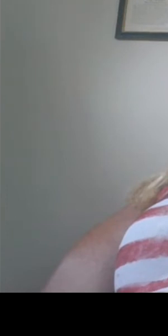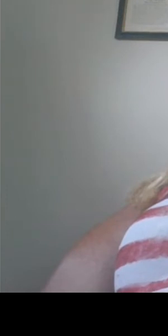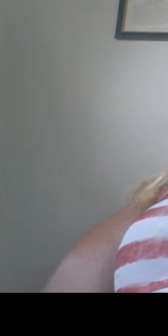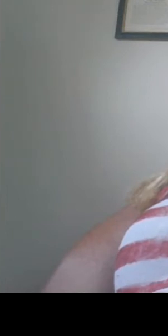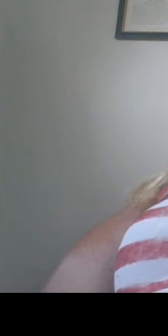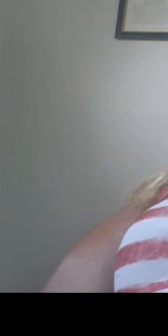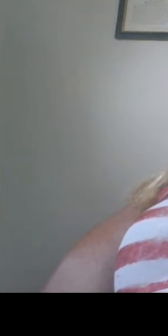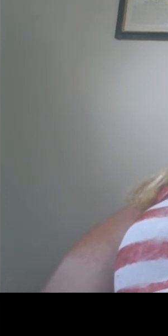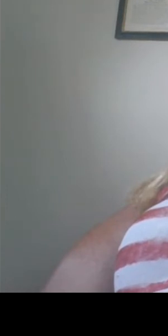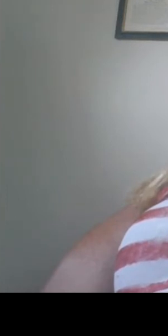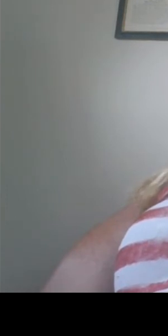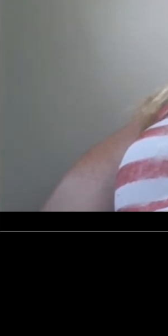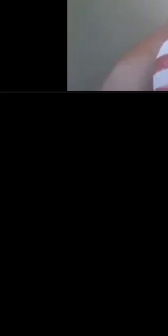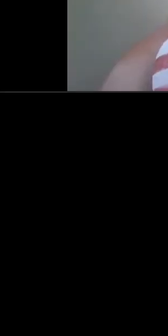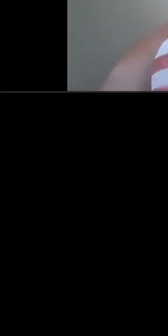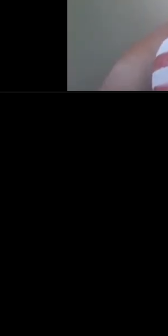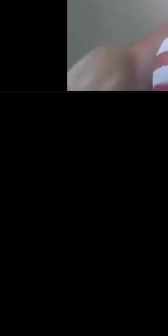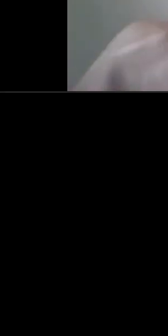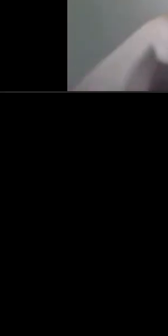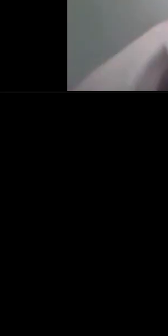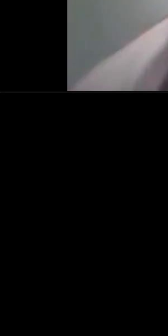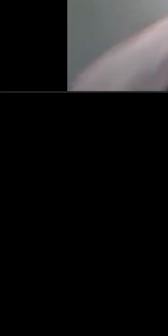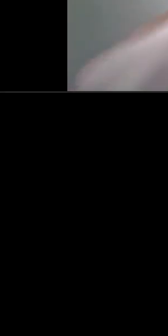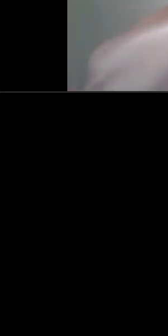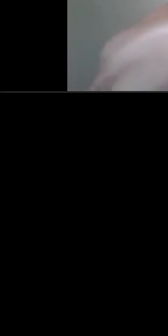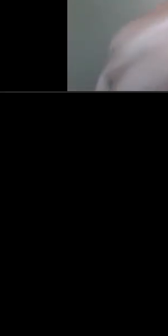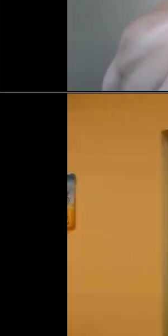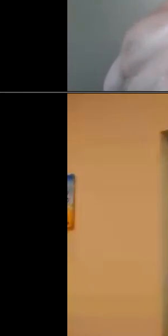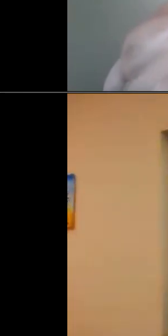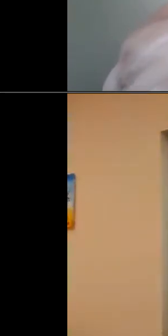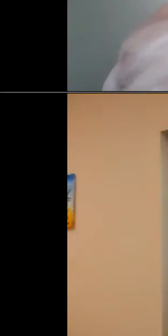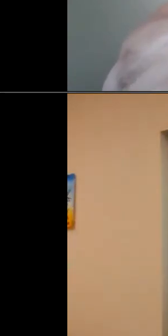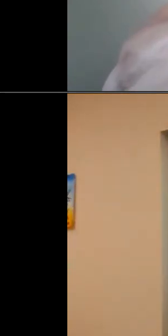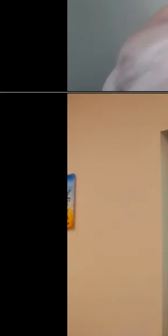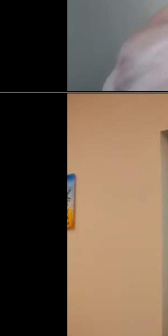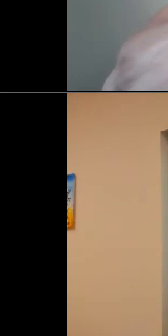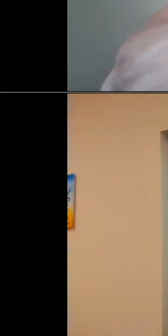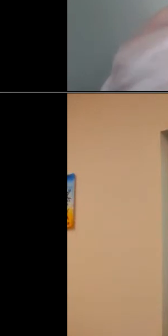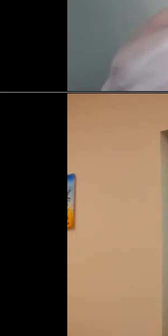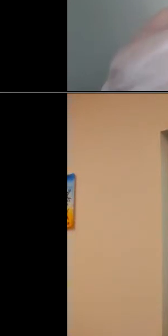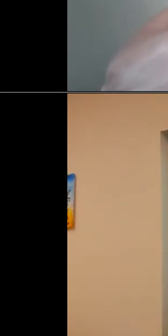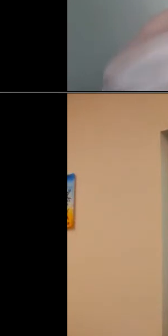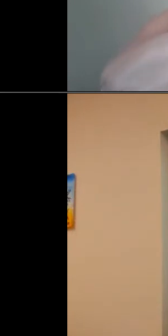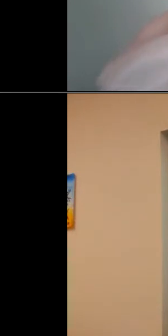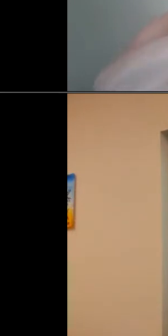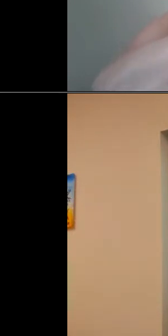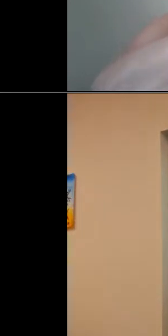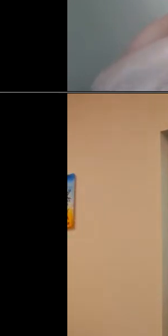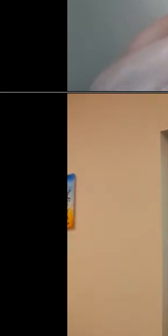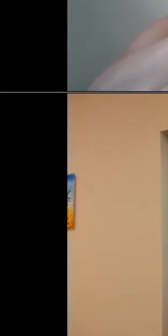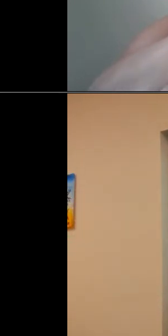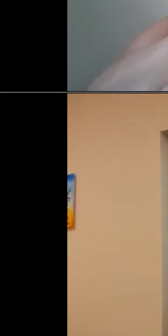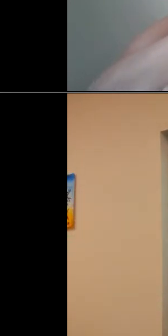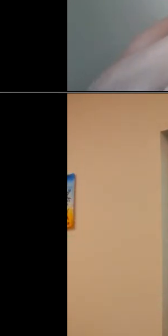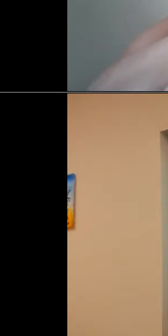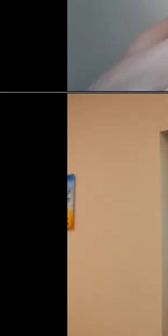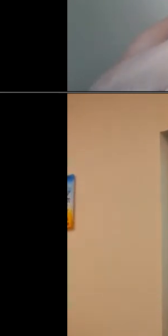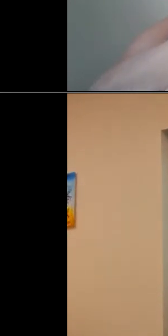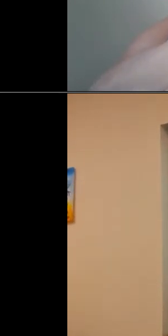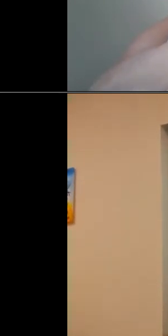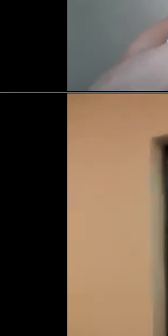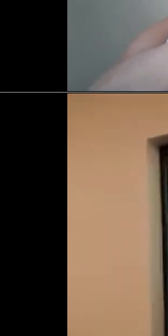people have any questions as we share additional resources. And this page, again, you will see as